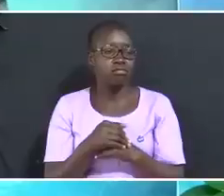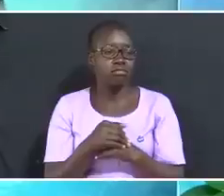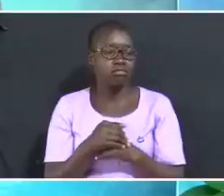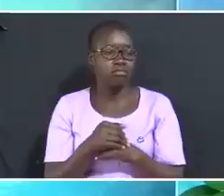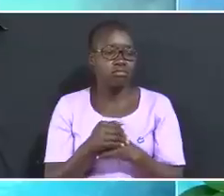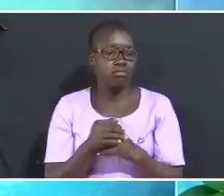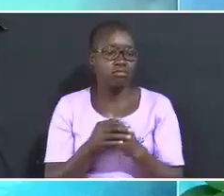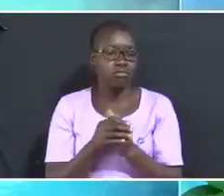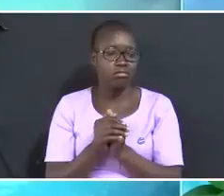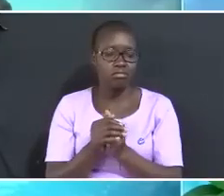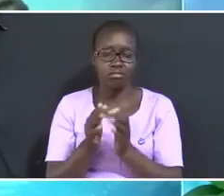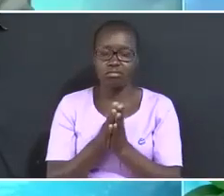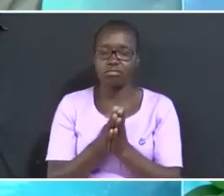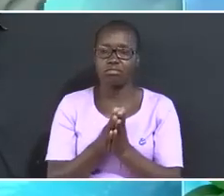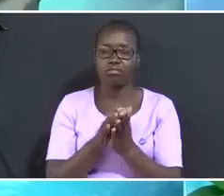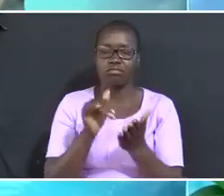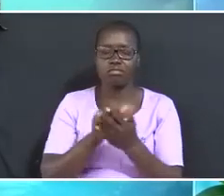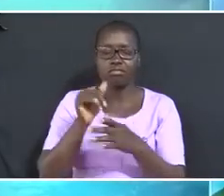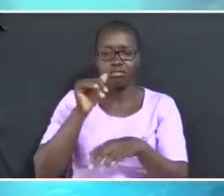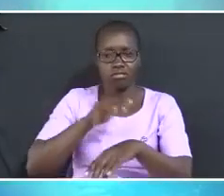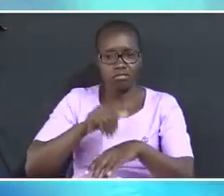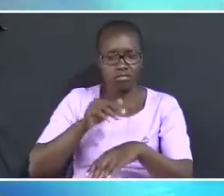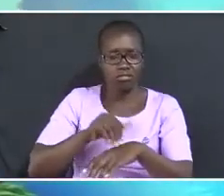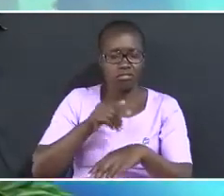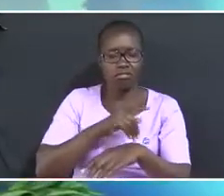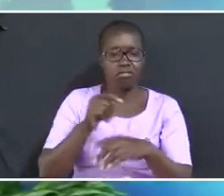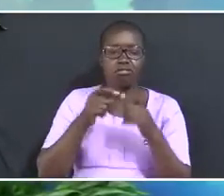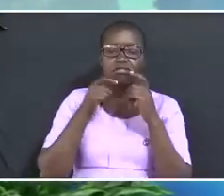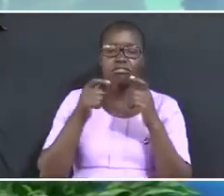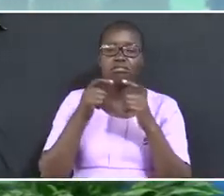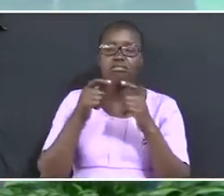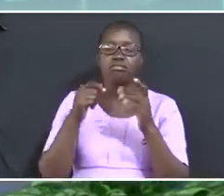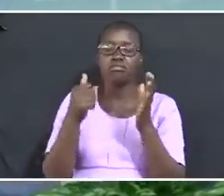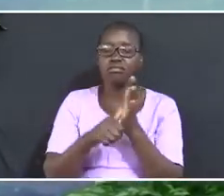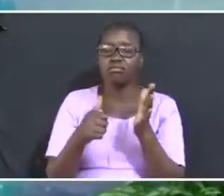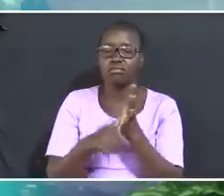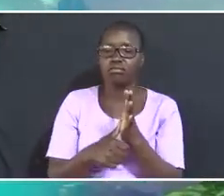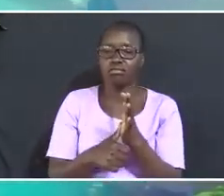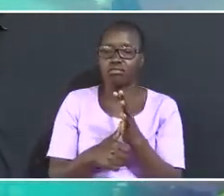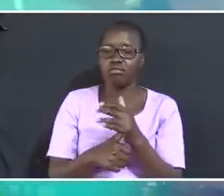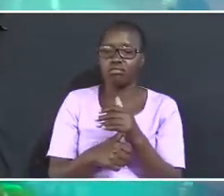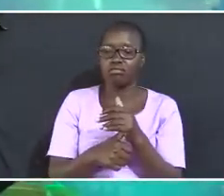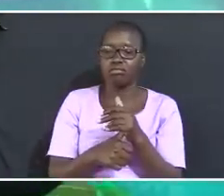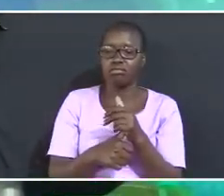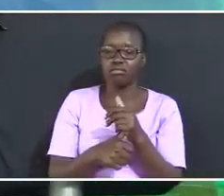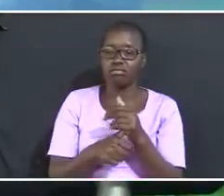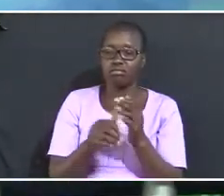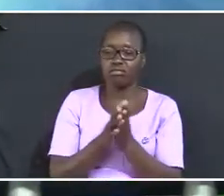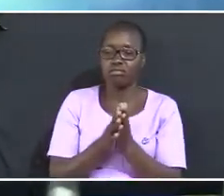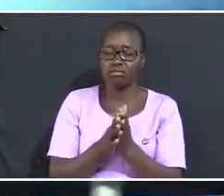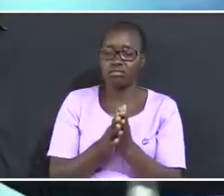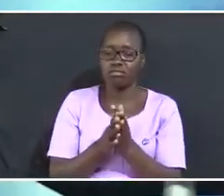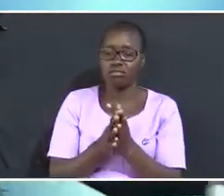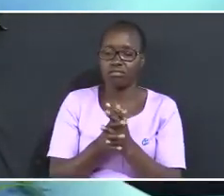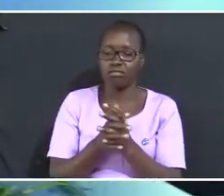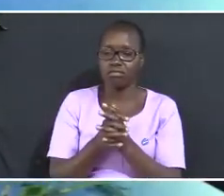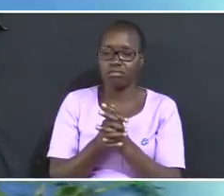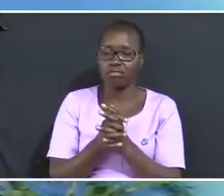them. That's what we call the sin problem. The sin